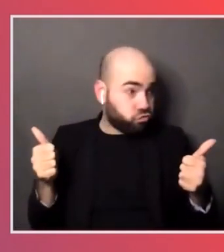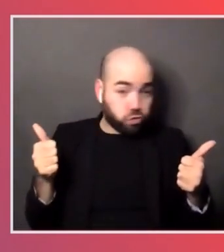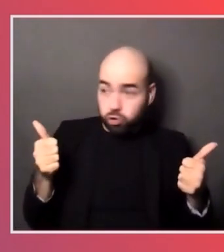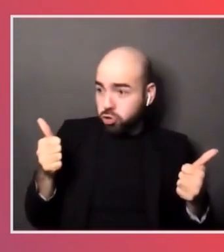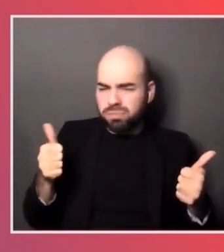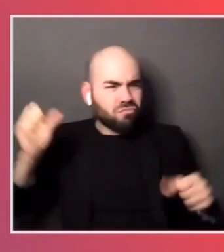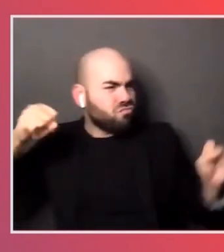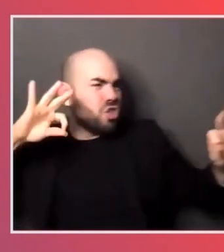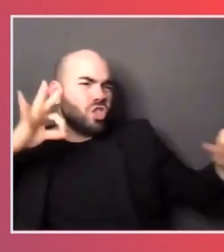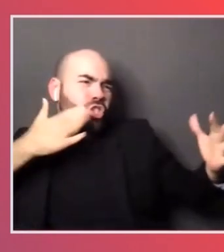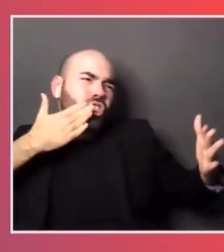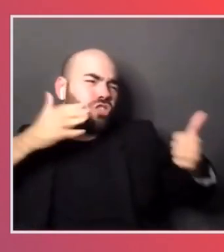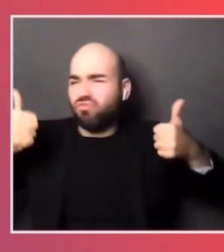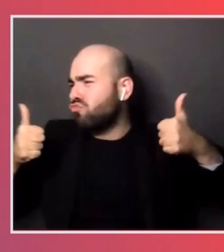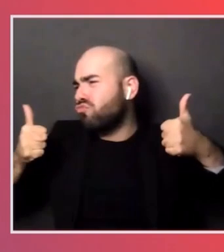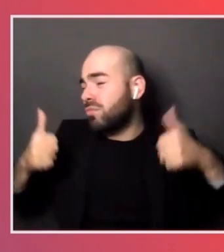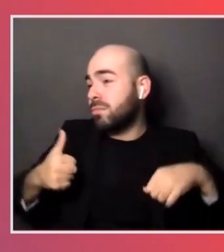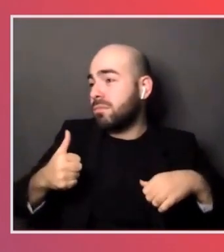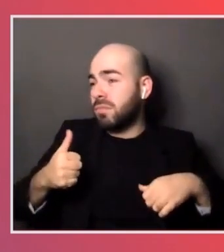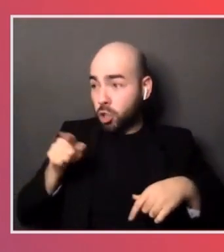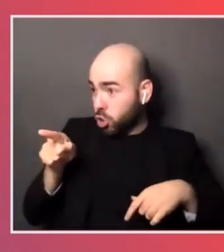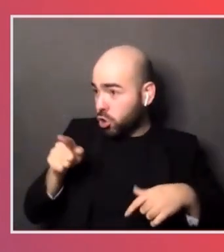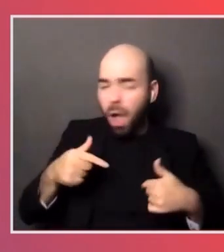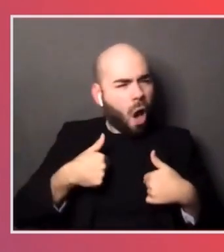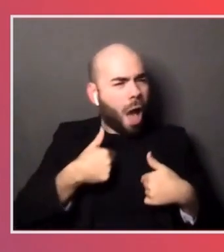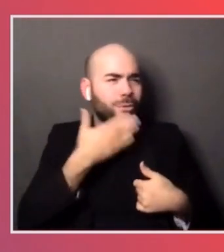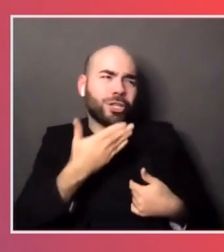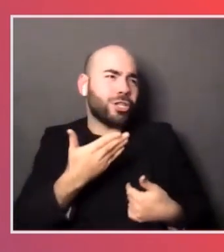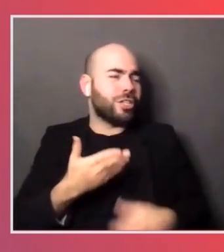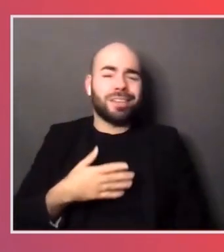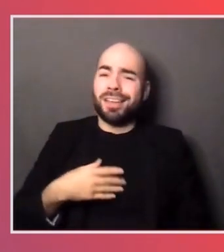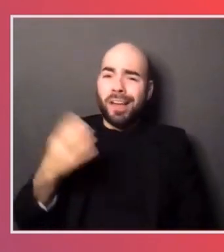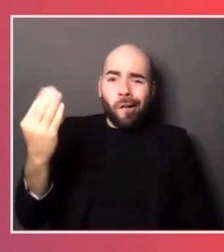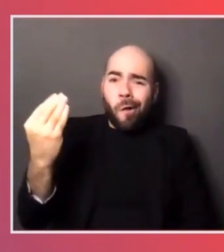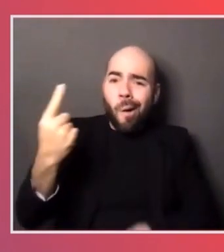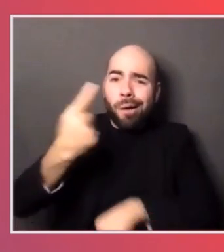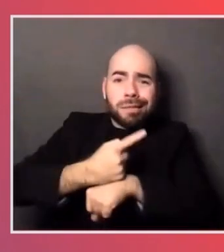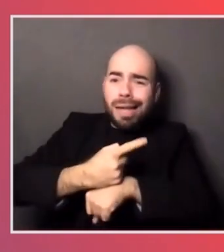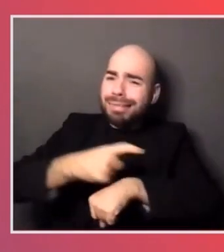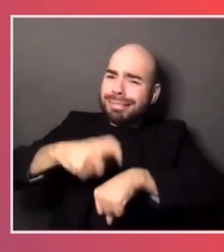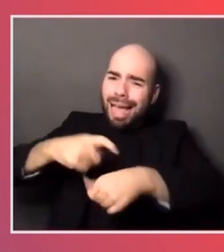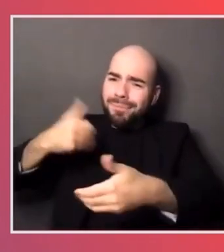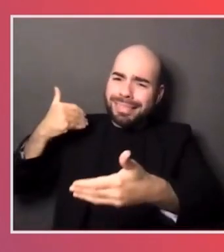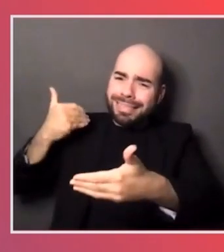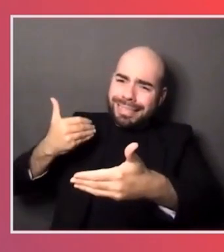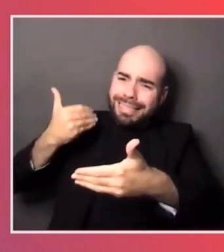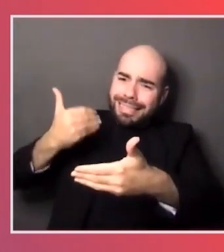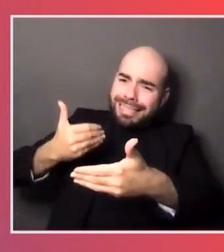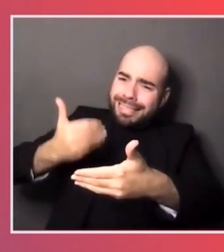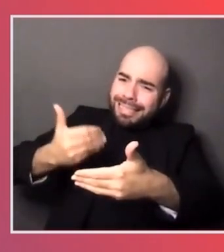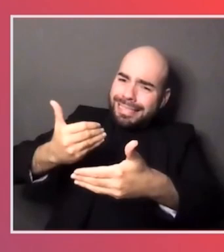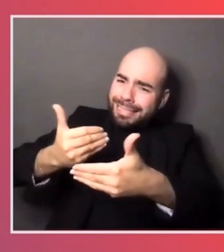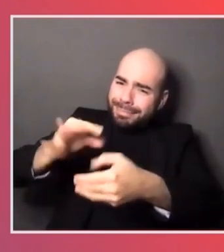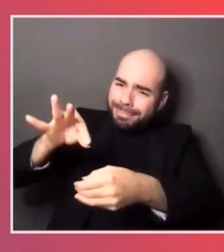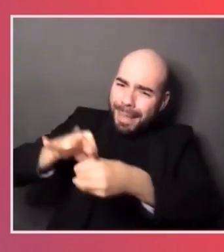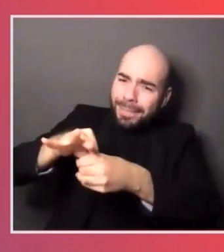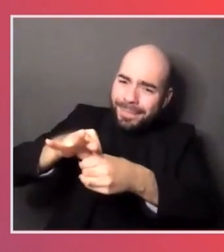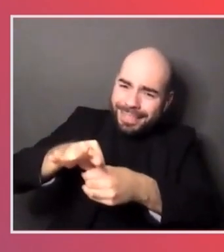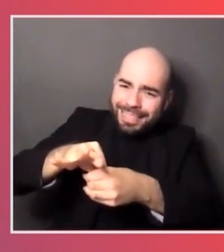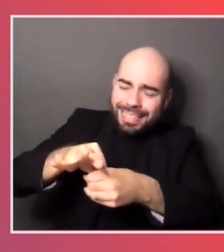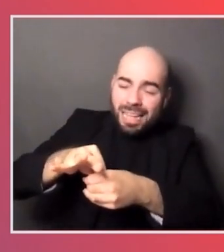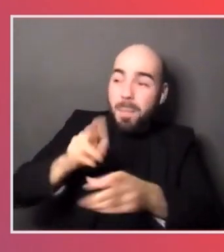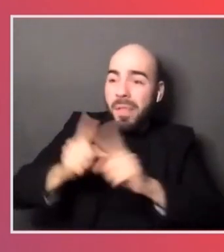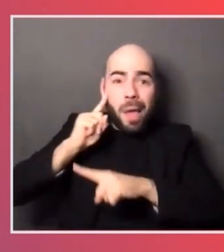know, 14 days before the end of the election, I don't think of it as 14 days before, because people have already started voting. I was in Florida